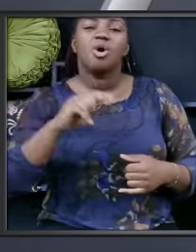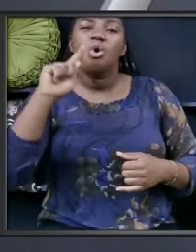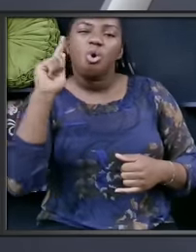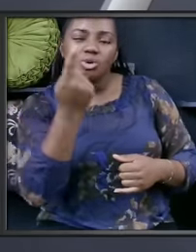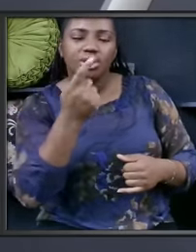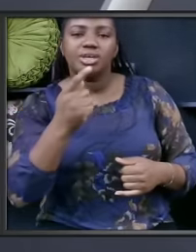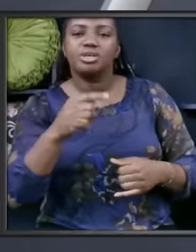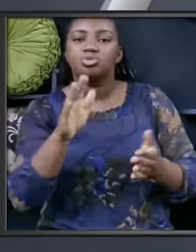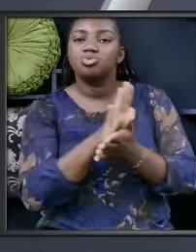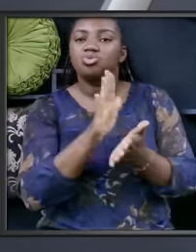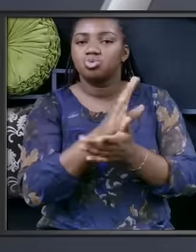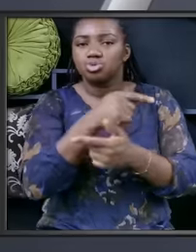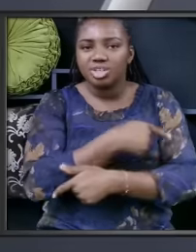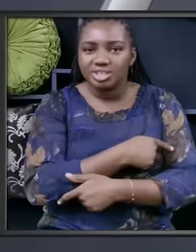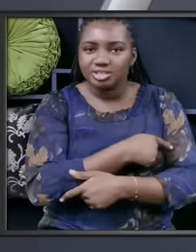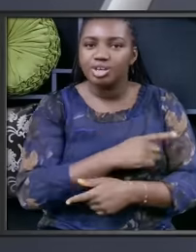grown-up.